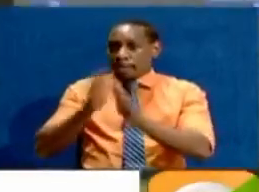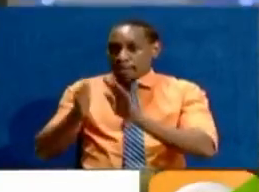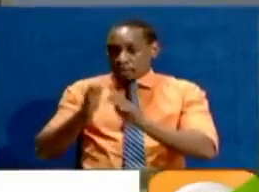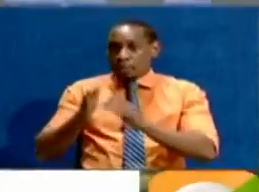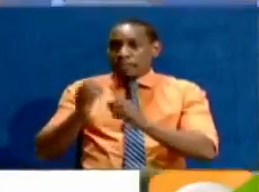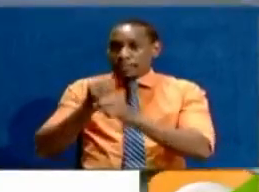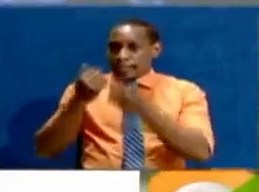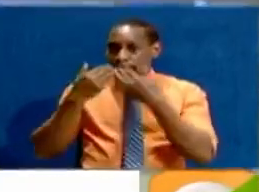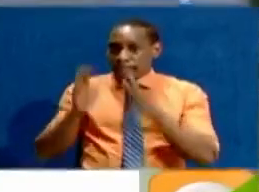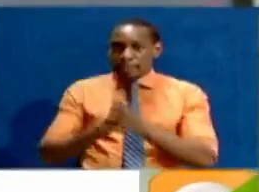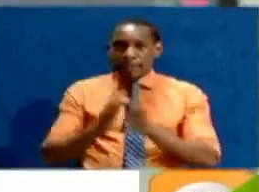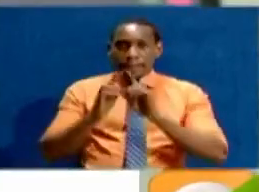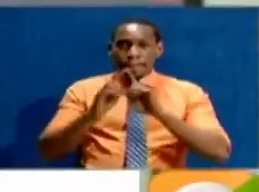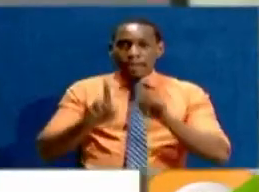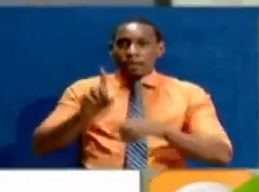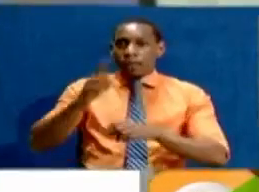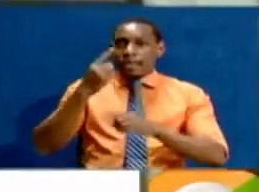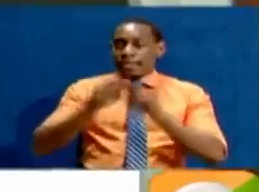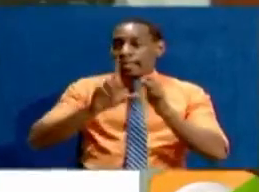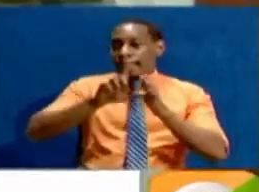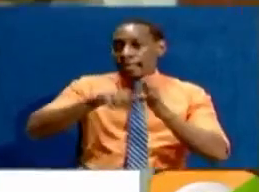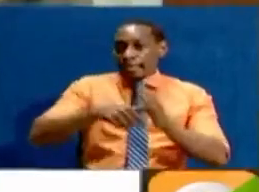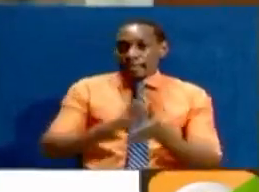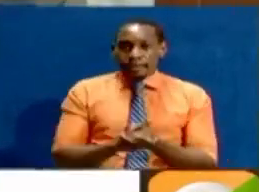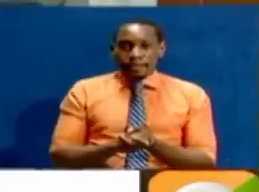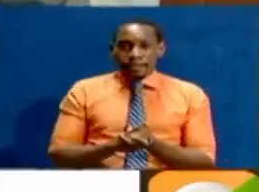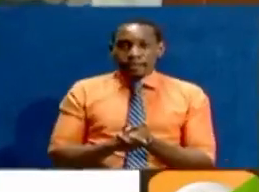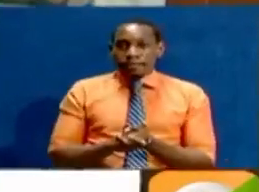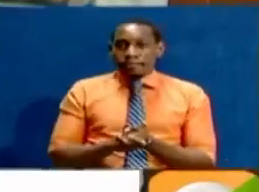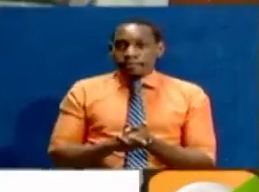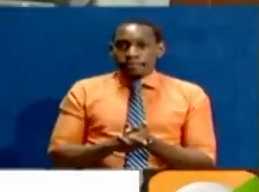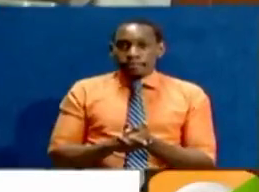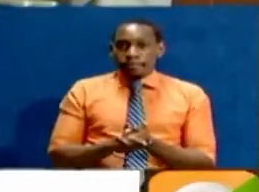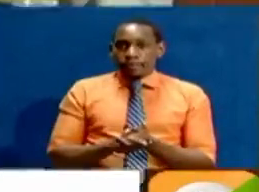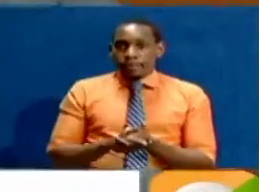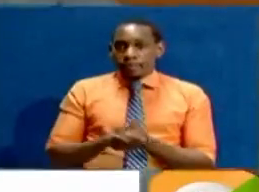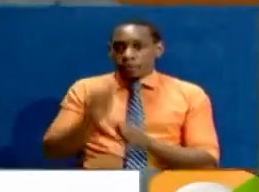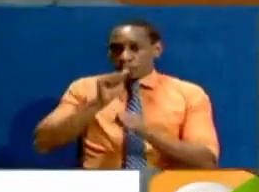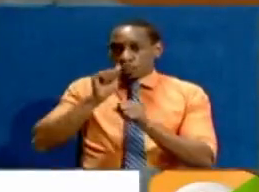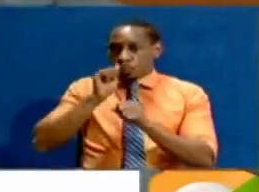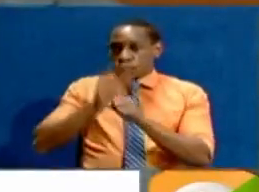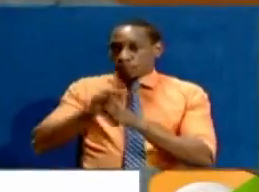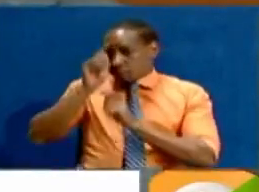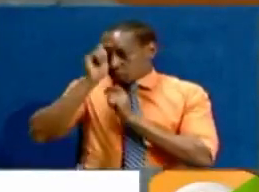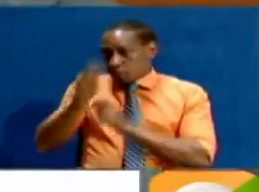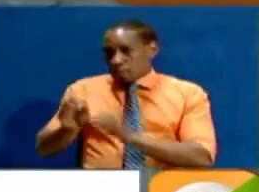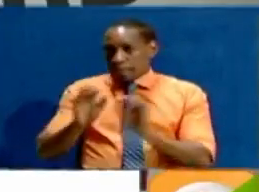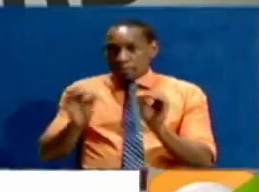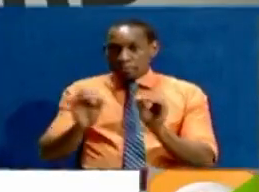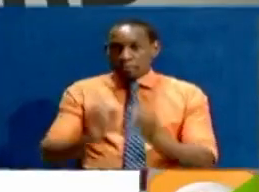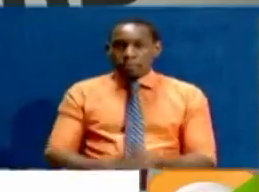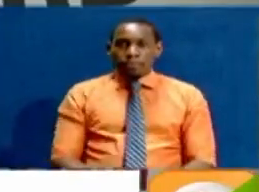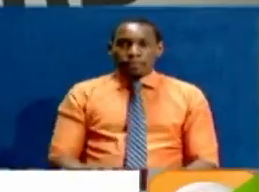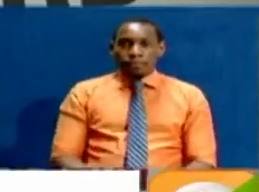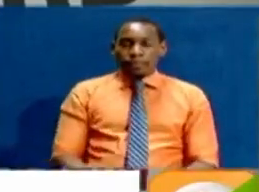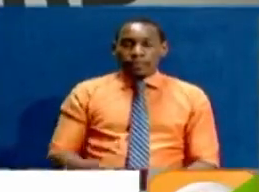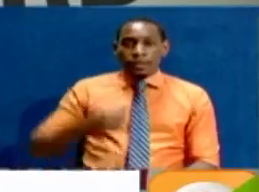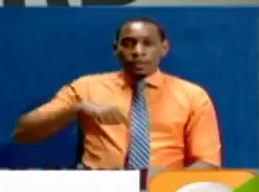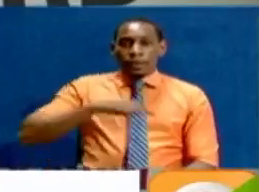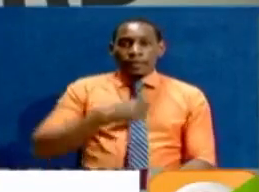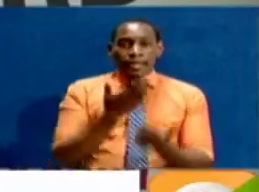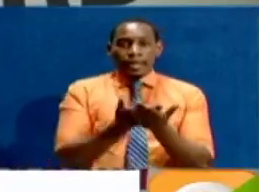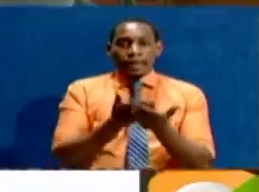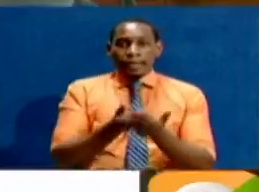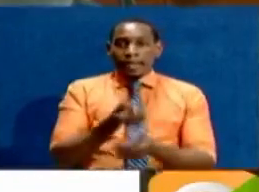was done. But nearly 1 year later, that has not happened. We applied to Pharmacy and Poisons